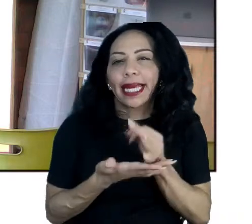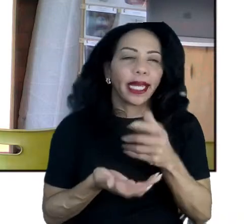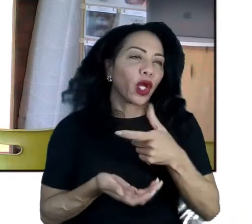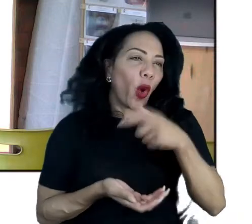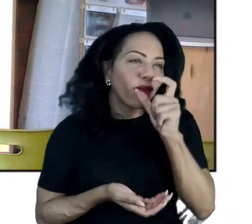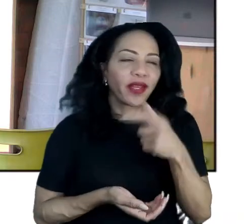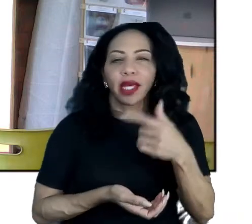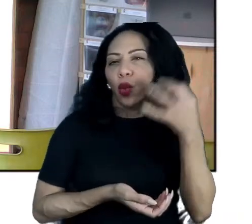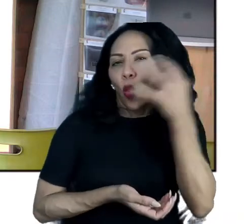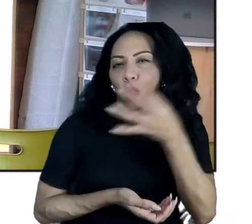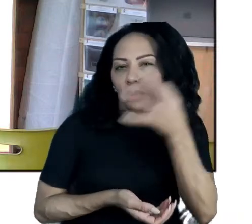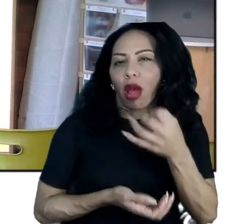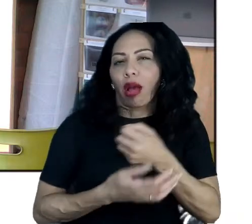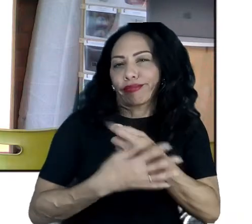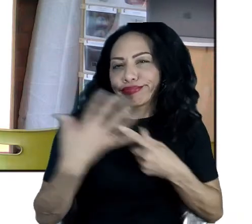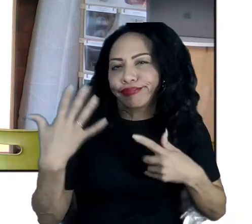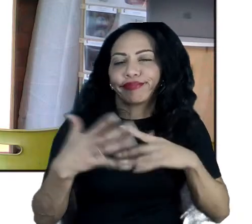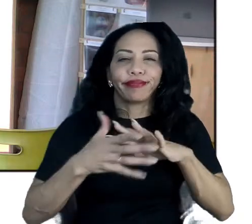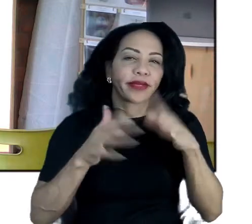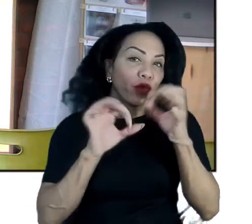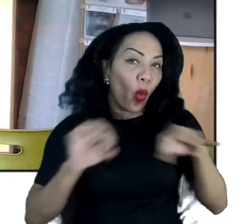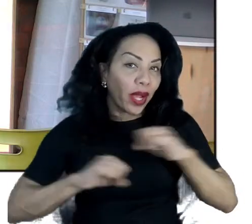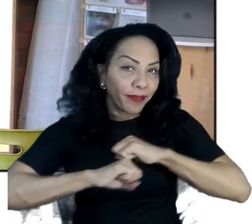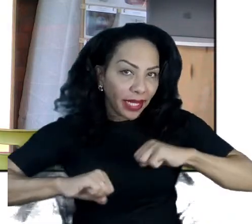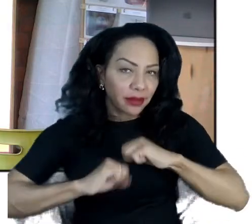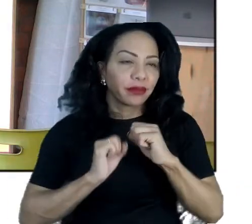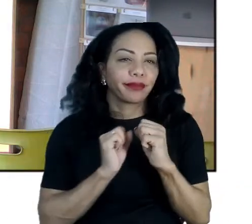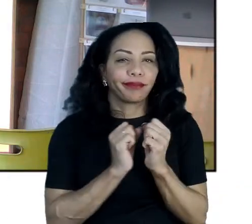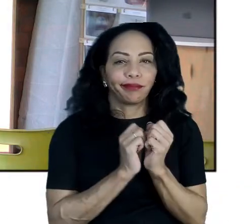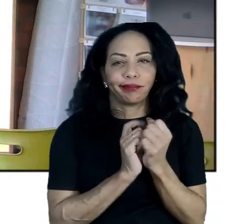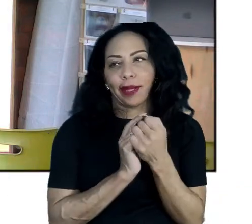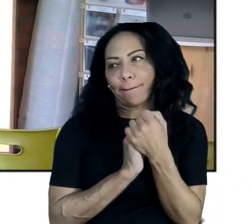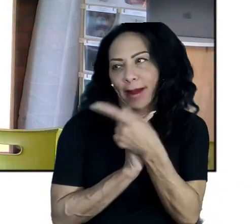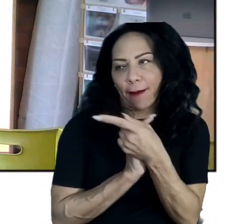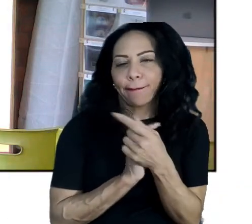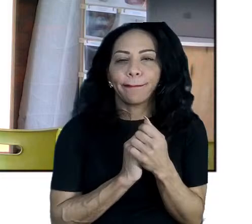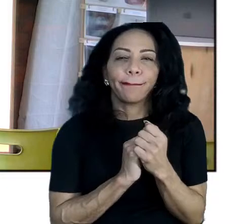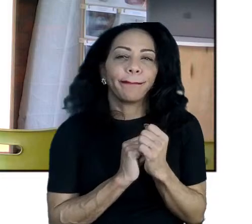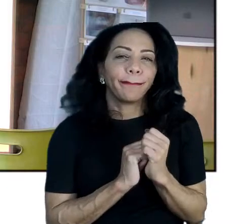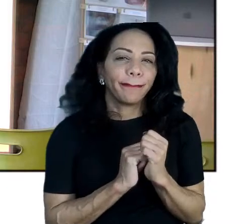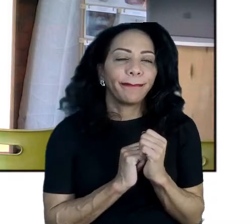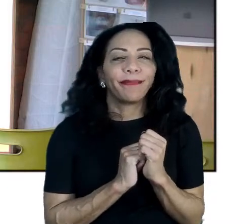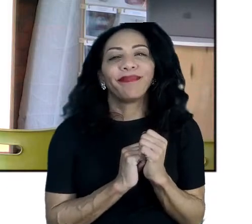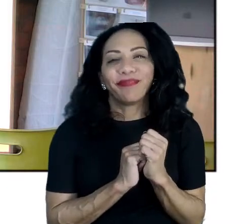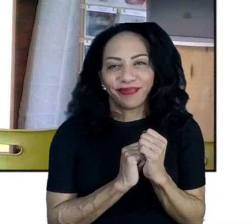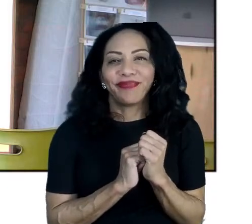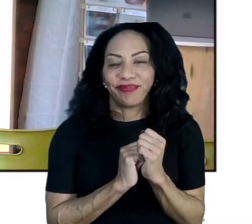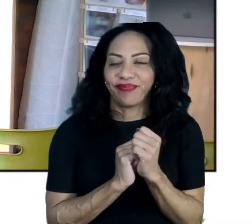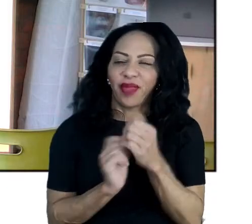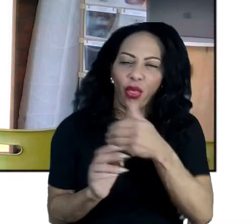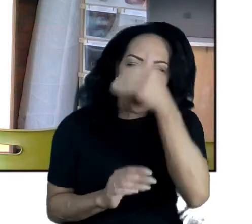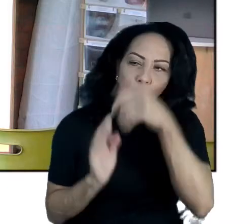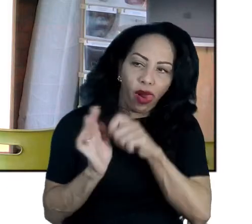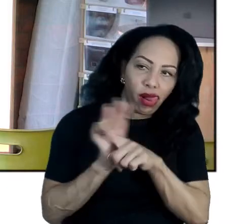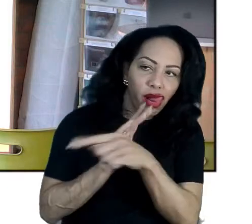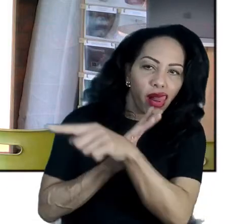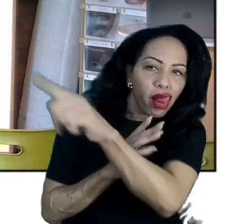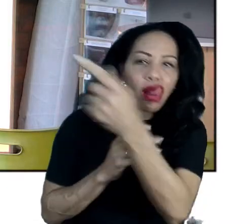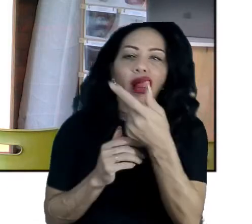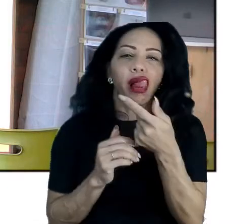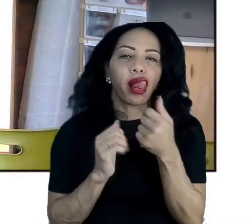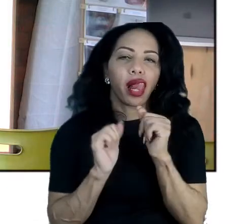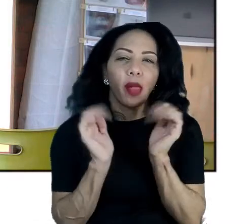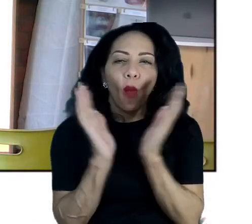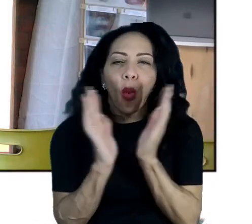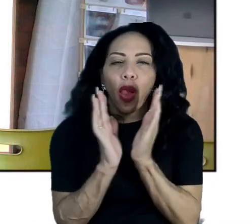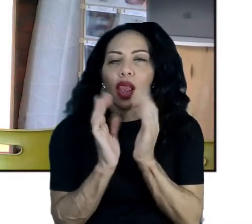water. We have a quiet space just next to this space. So my left, your right, just through that wall there, there is a little space.